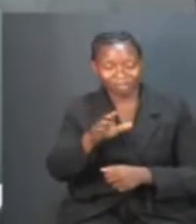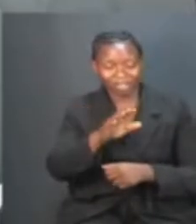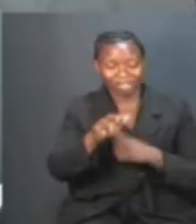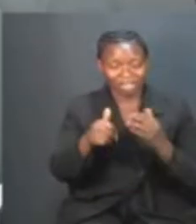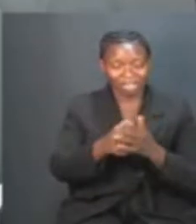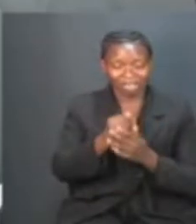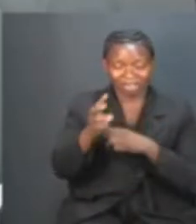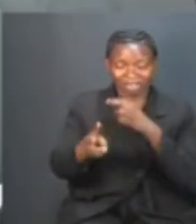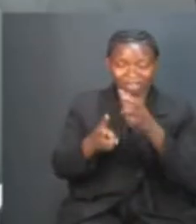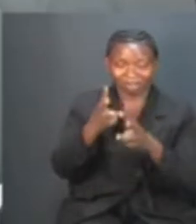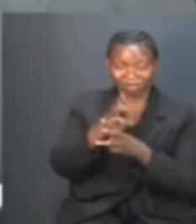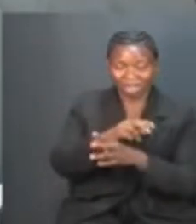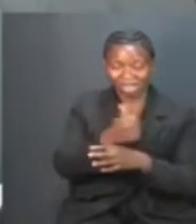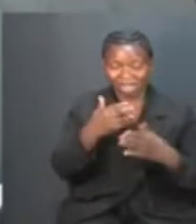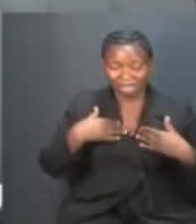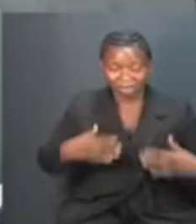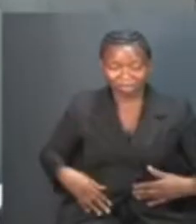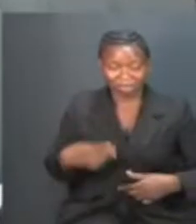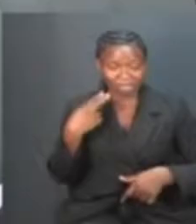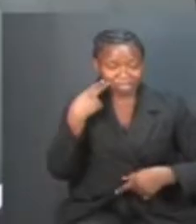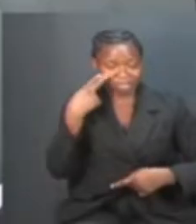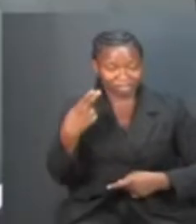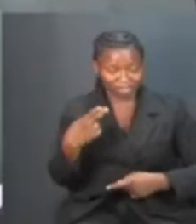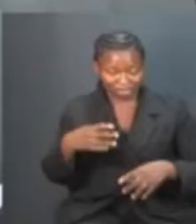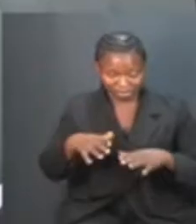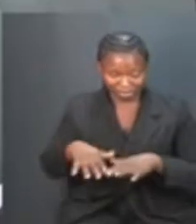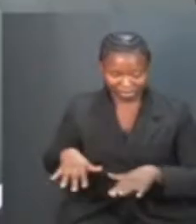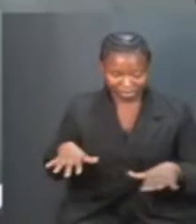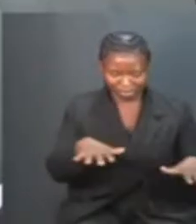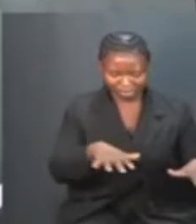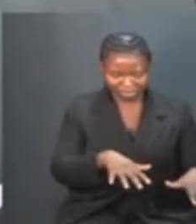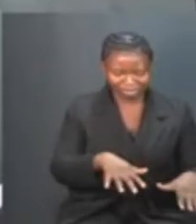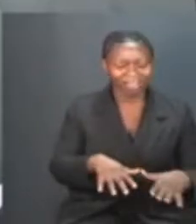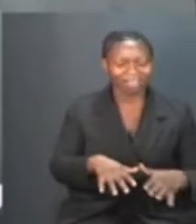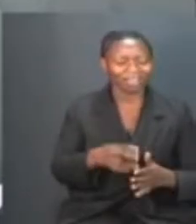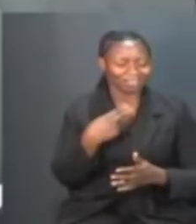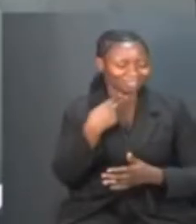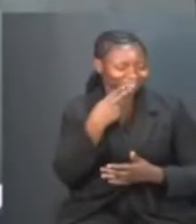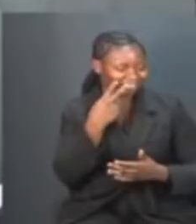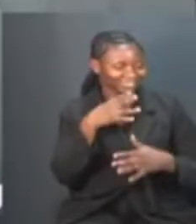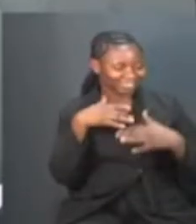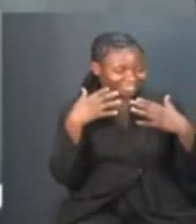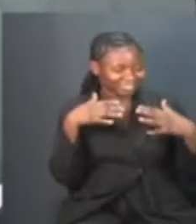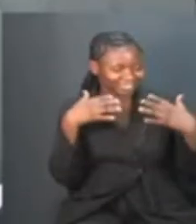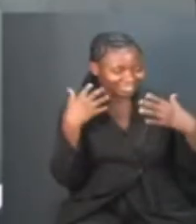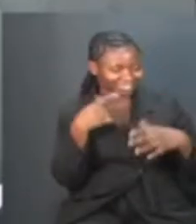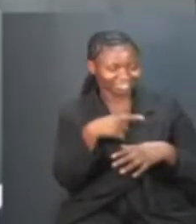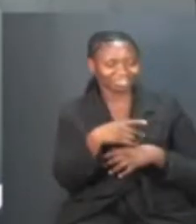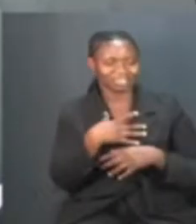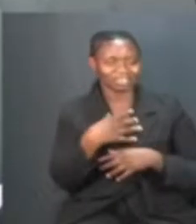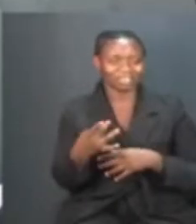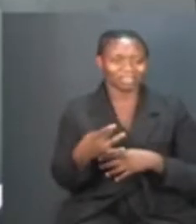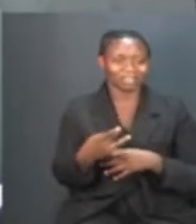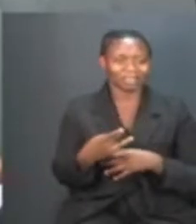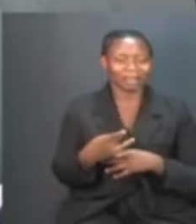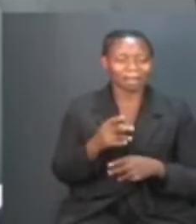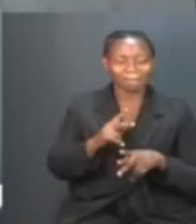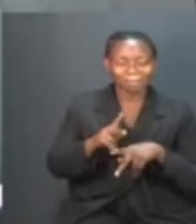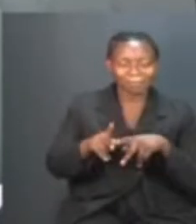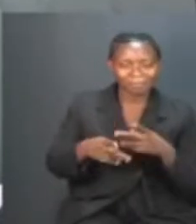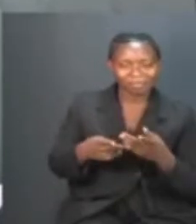world, anybody that sees smoke admires it. Besides that, those of us who